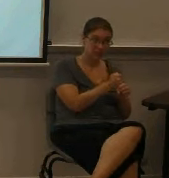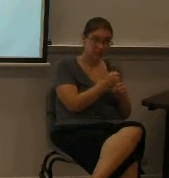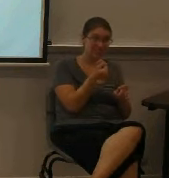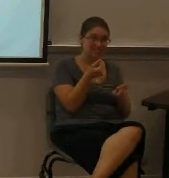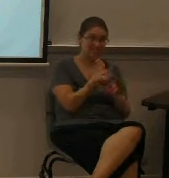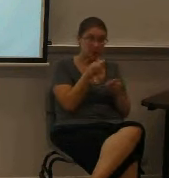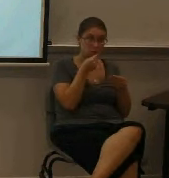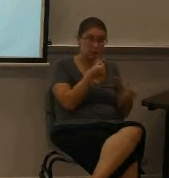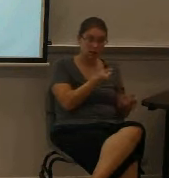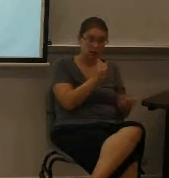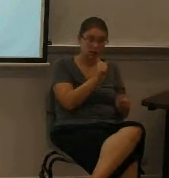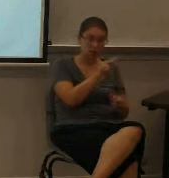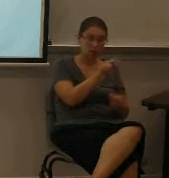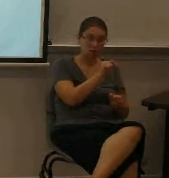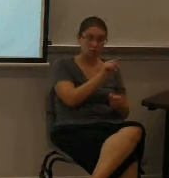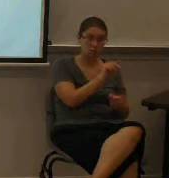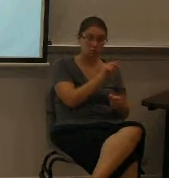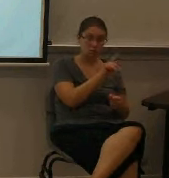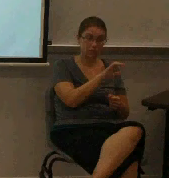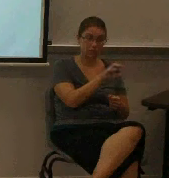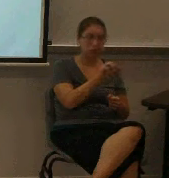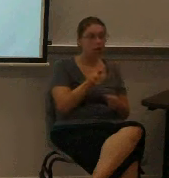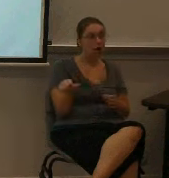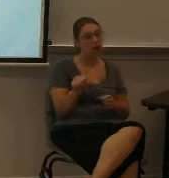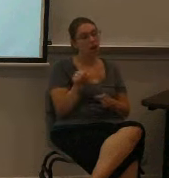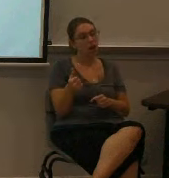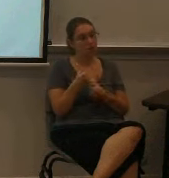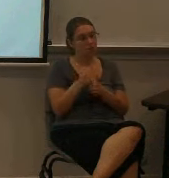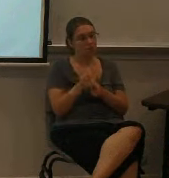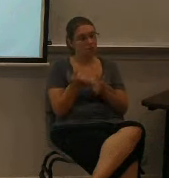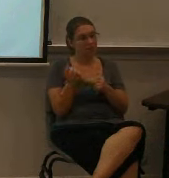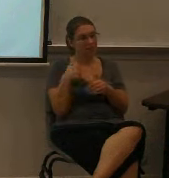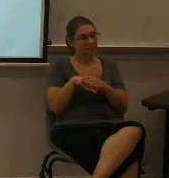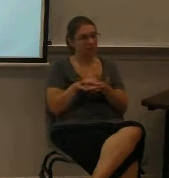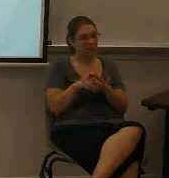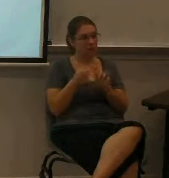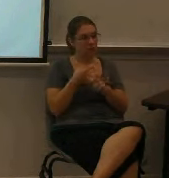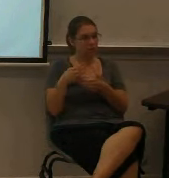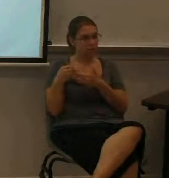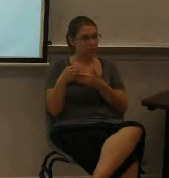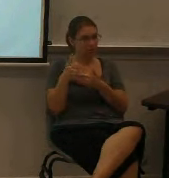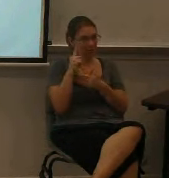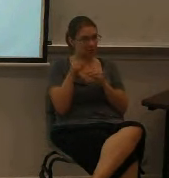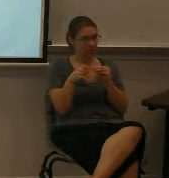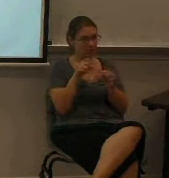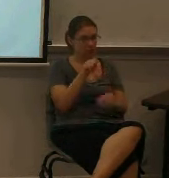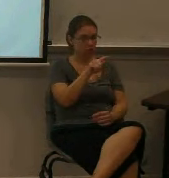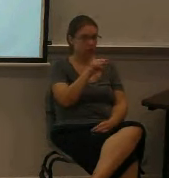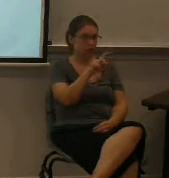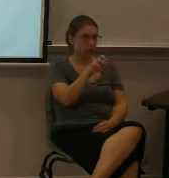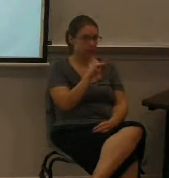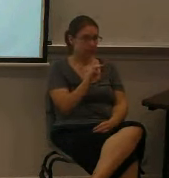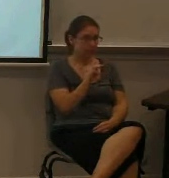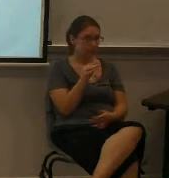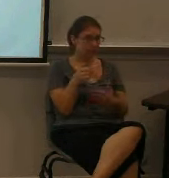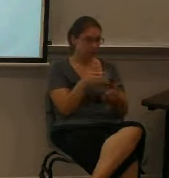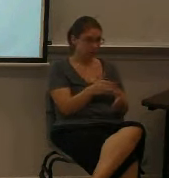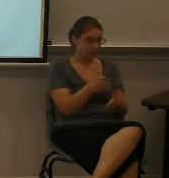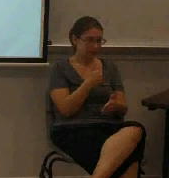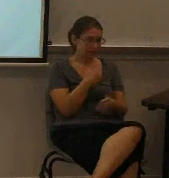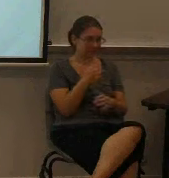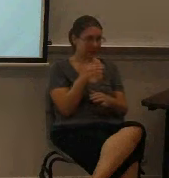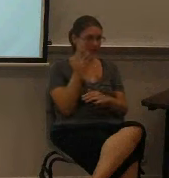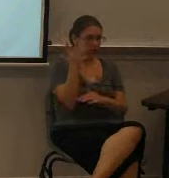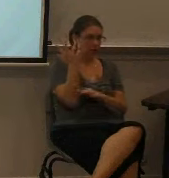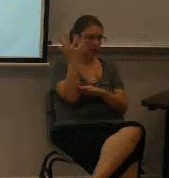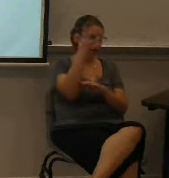autotrophic, or they can be other-generated, come in from outside. So if we think of a stream, for example, that has a canopy